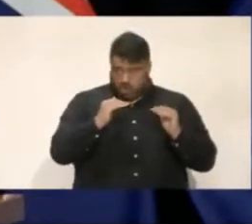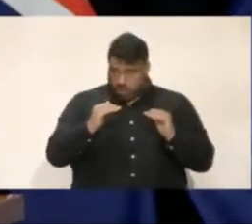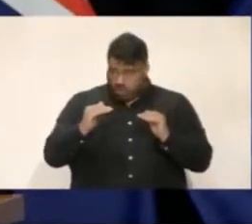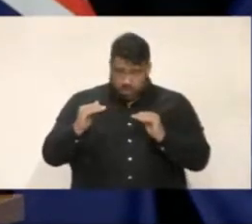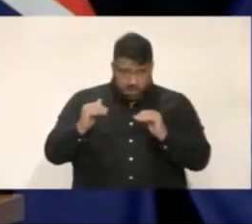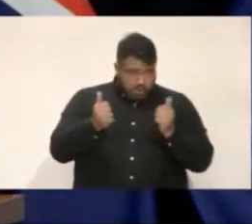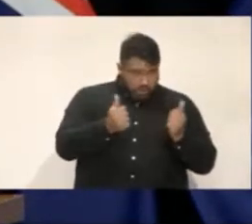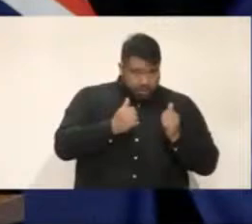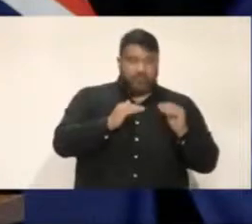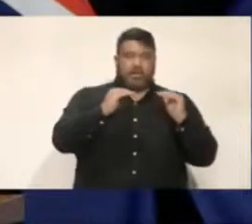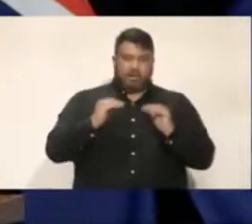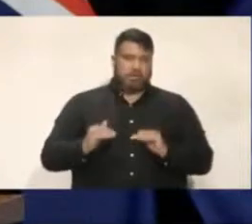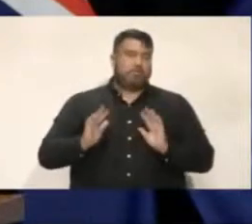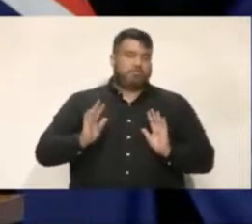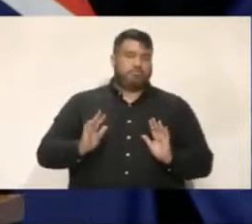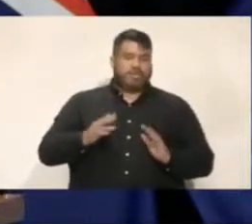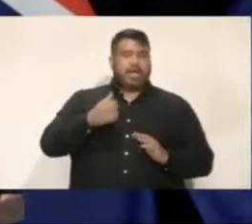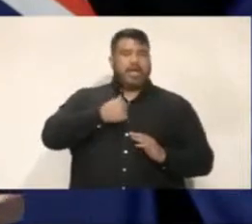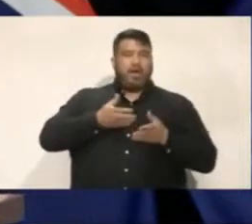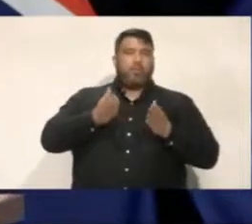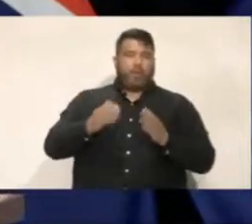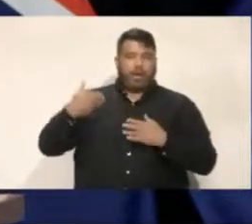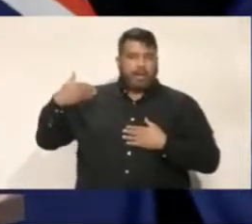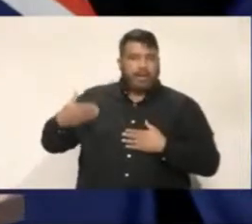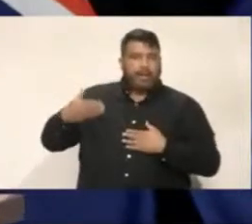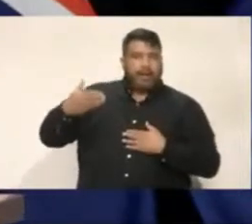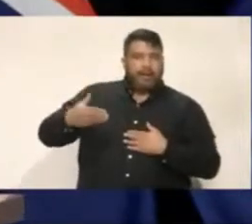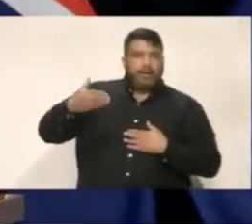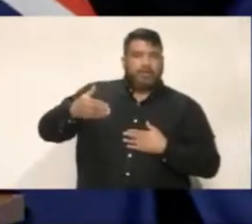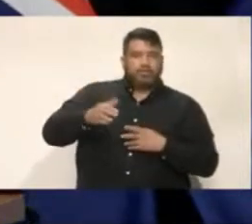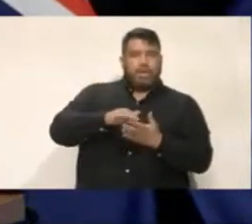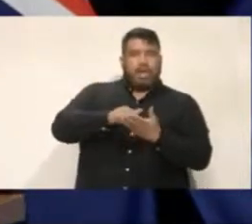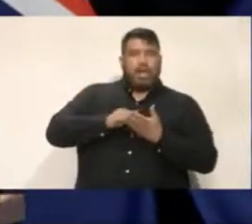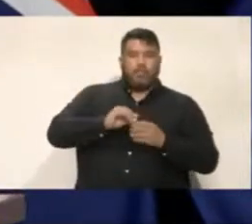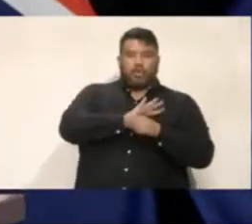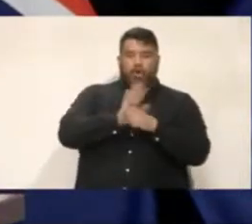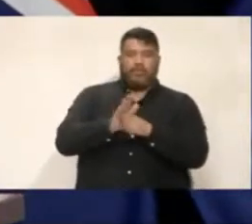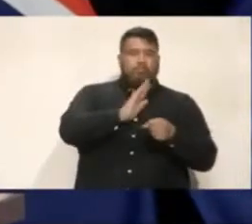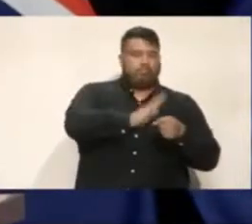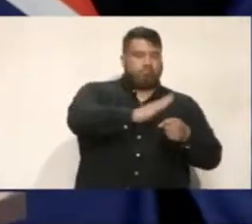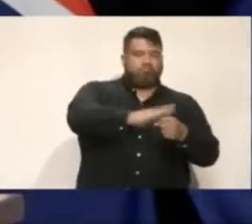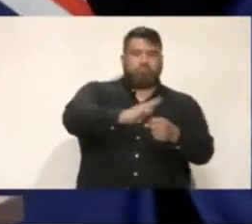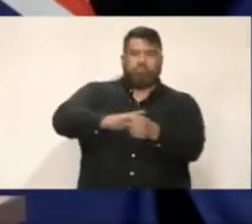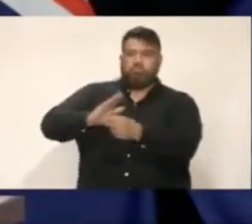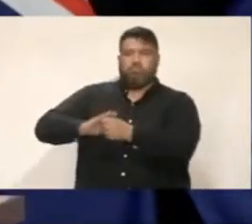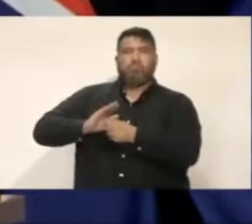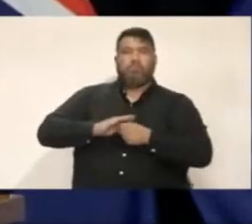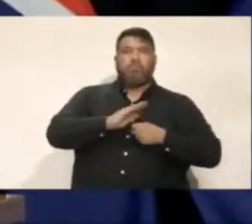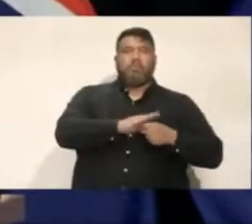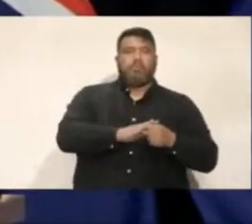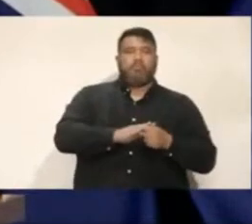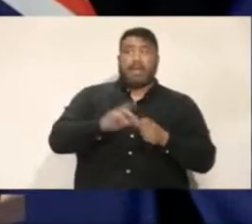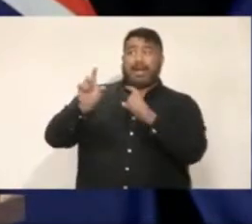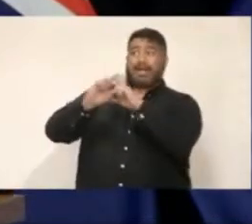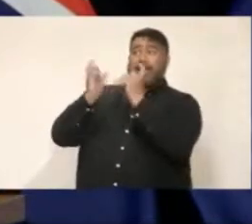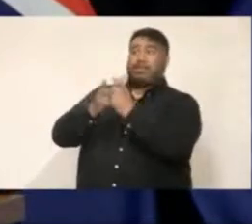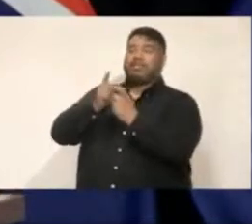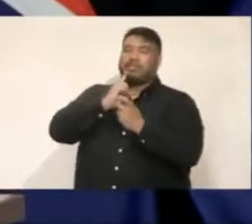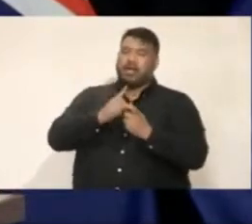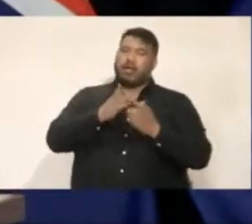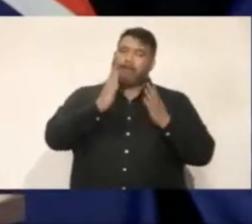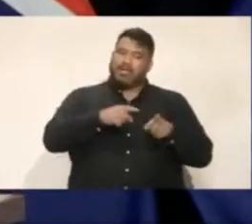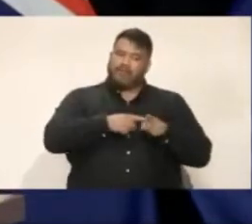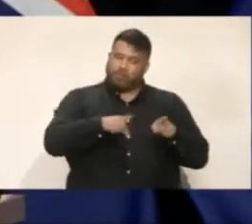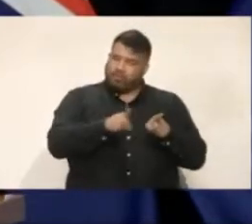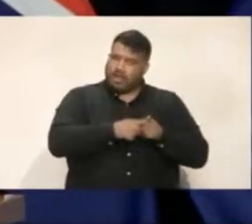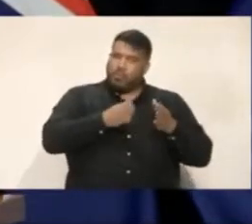done consistently in our elimination strategy, and it's one Cabinet has decided to continue. That is why today Cabinet